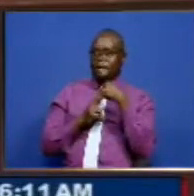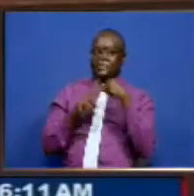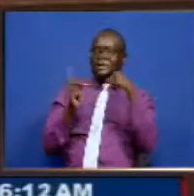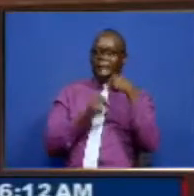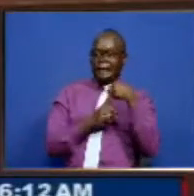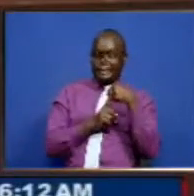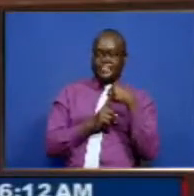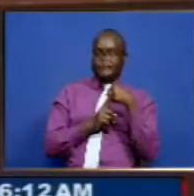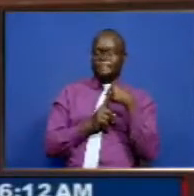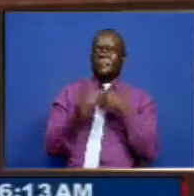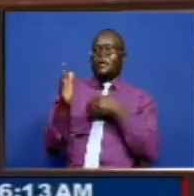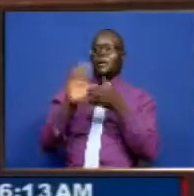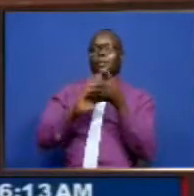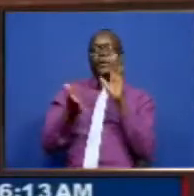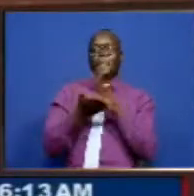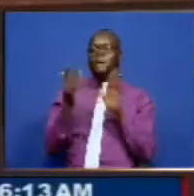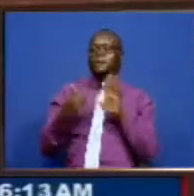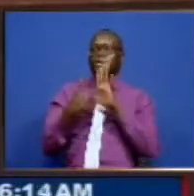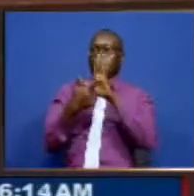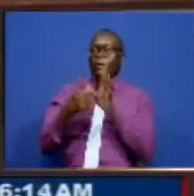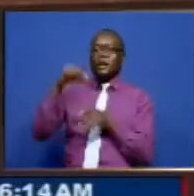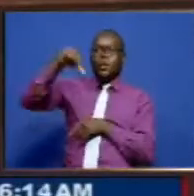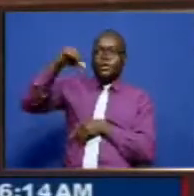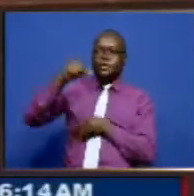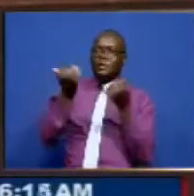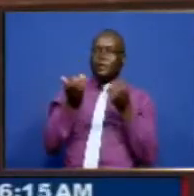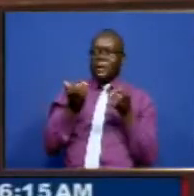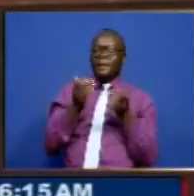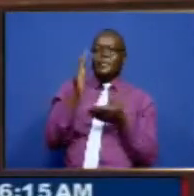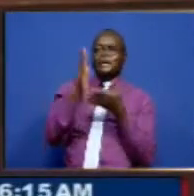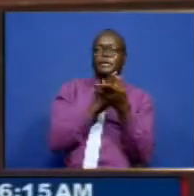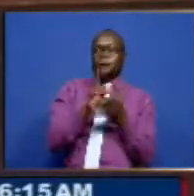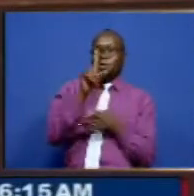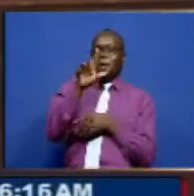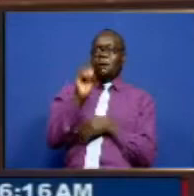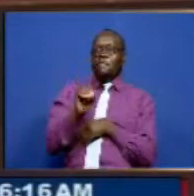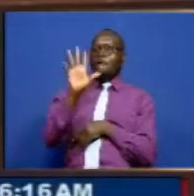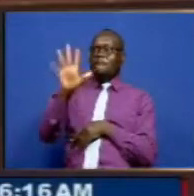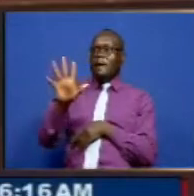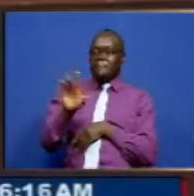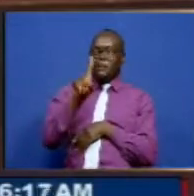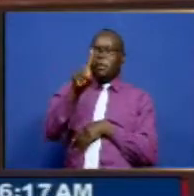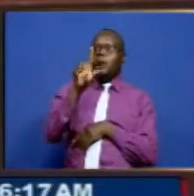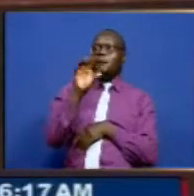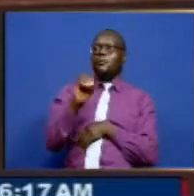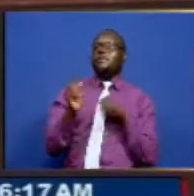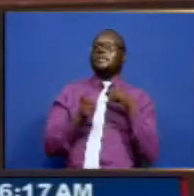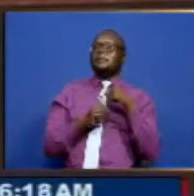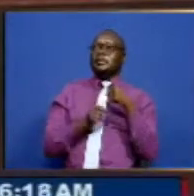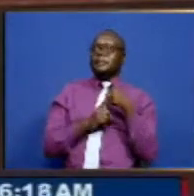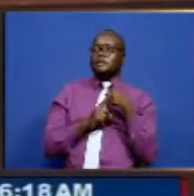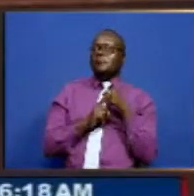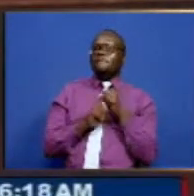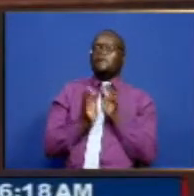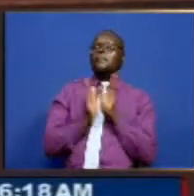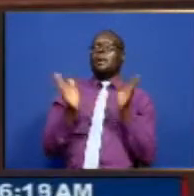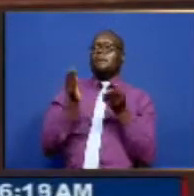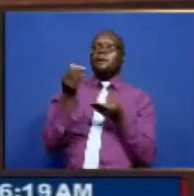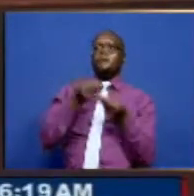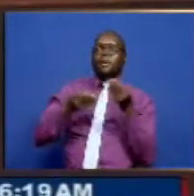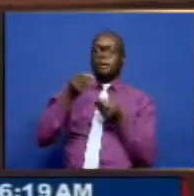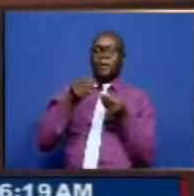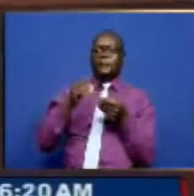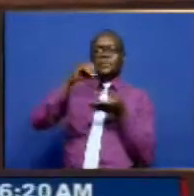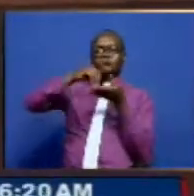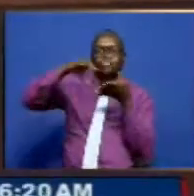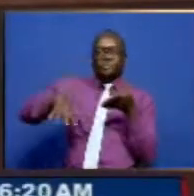172,751,776, without raising quotations as required by Section 105 and 106 of the Public Procurement and